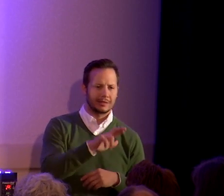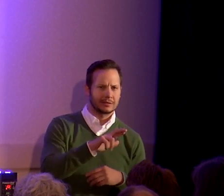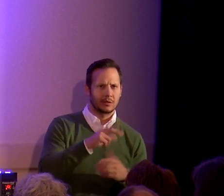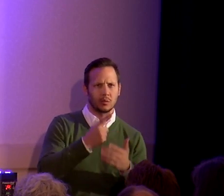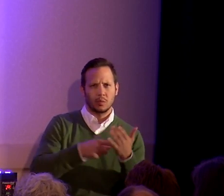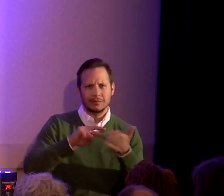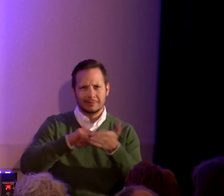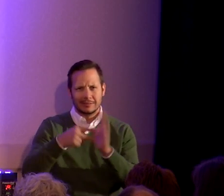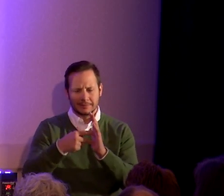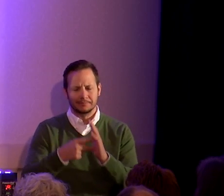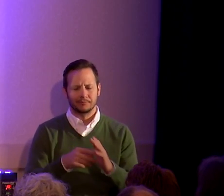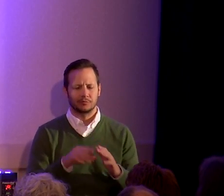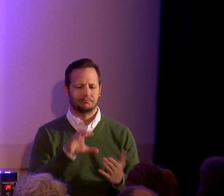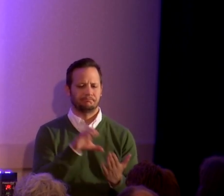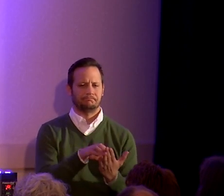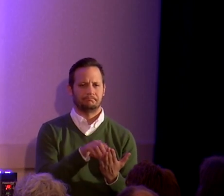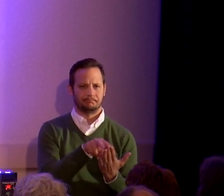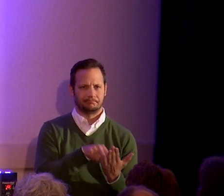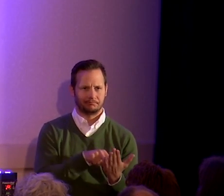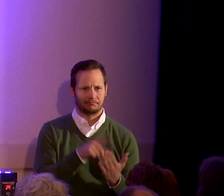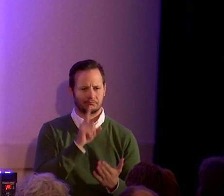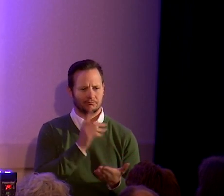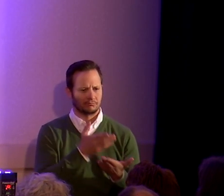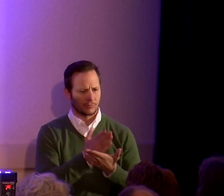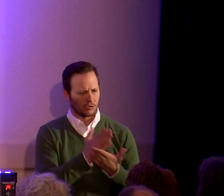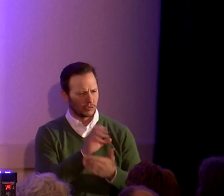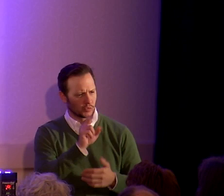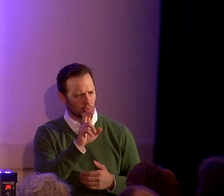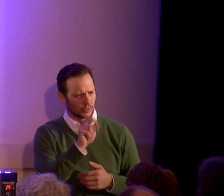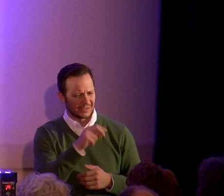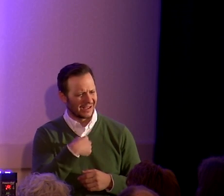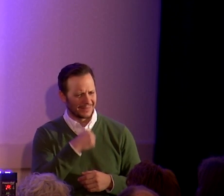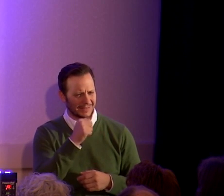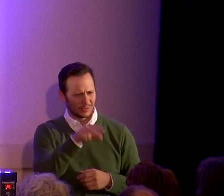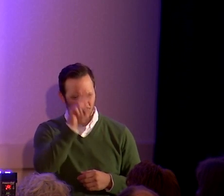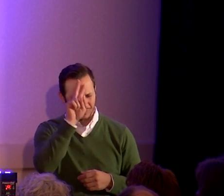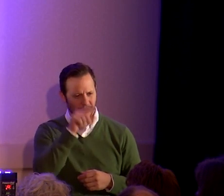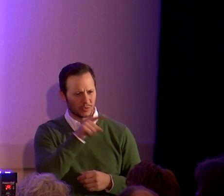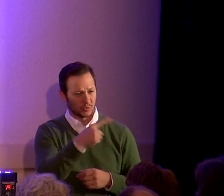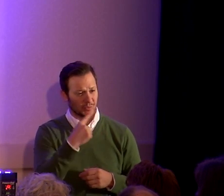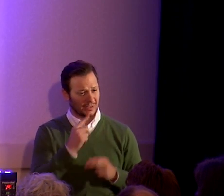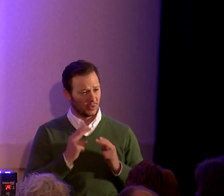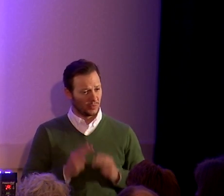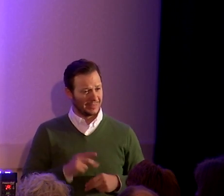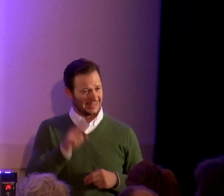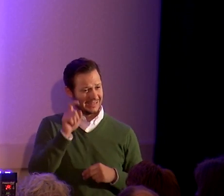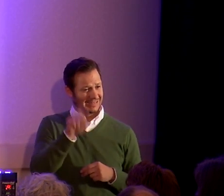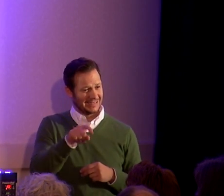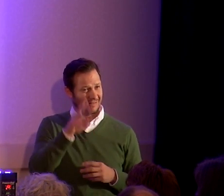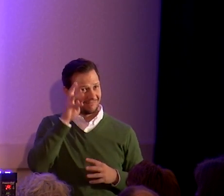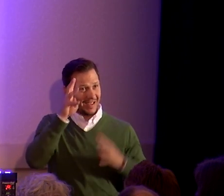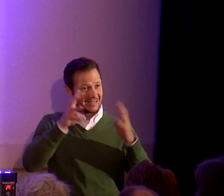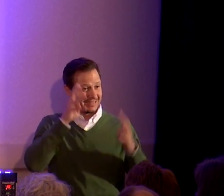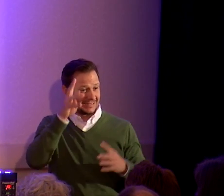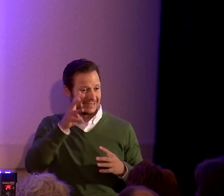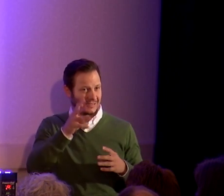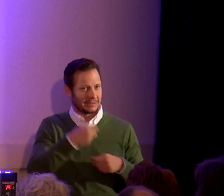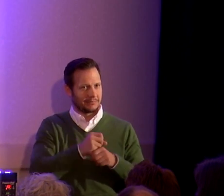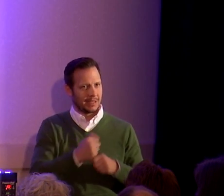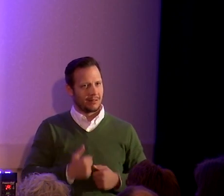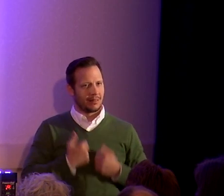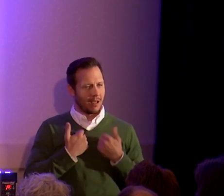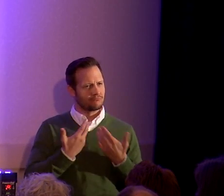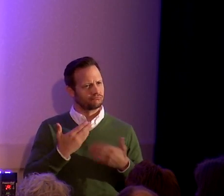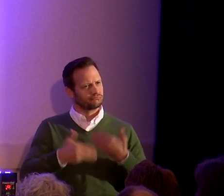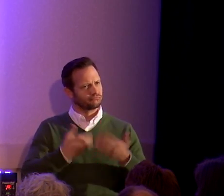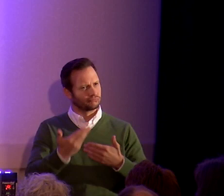And so here's the passage. "All right," said Susan, "I'm not stupid. You're saying humans need fantasies to make life bearable."